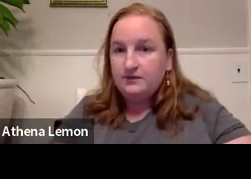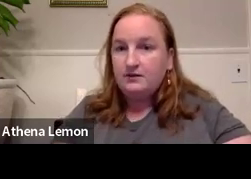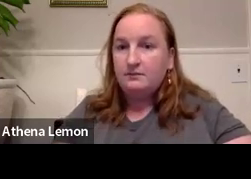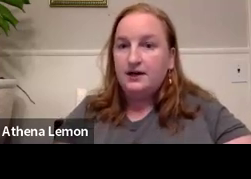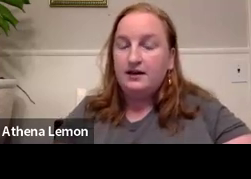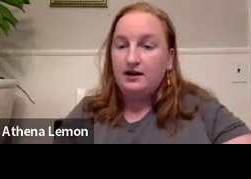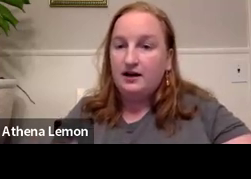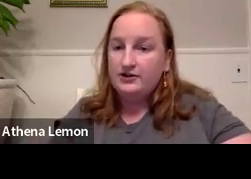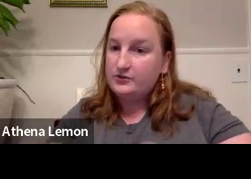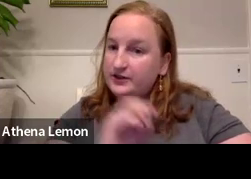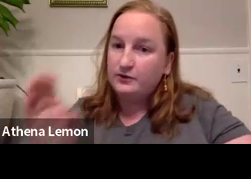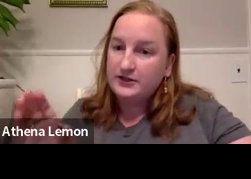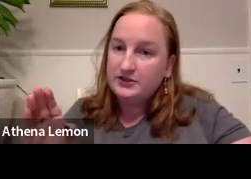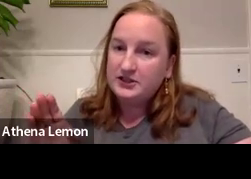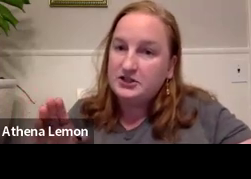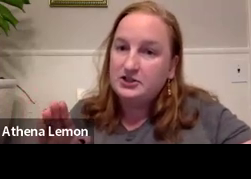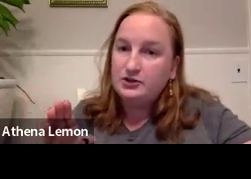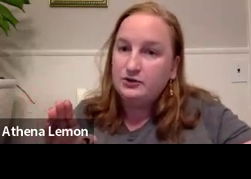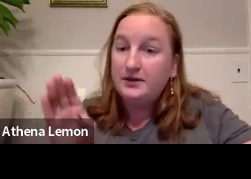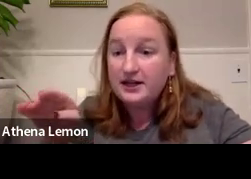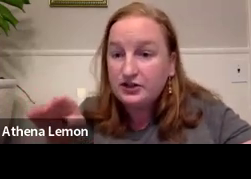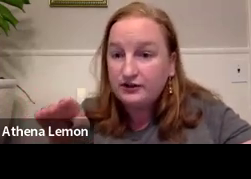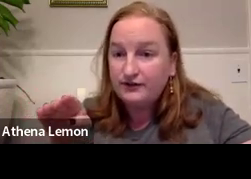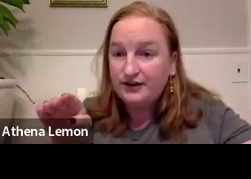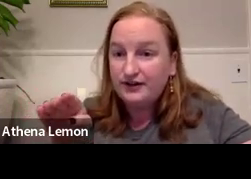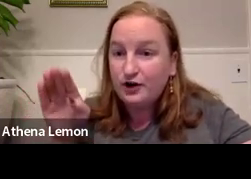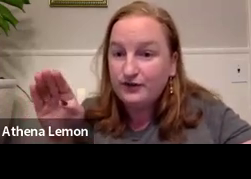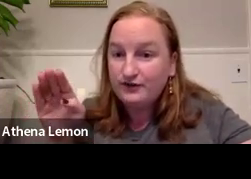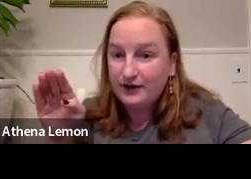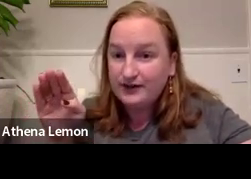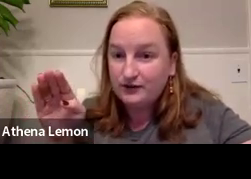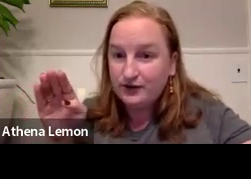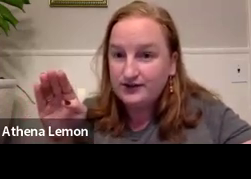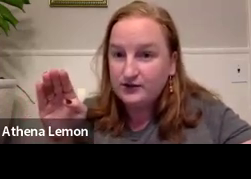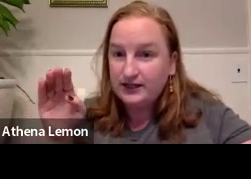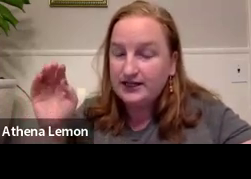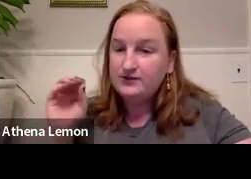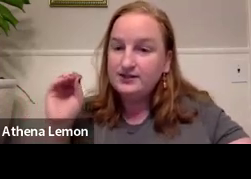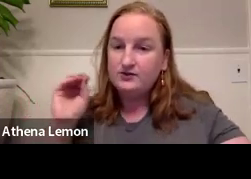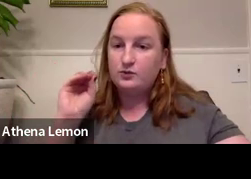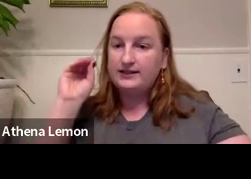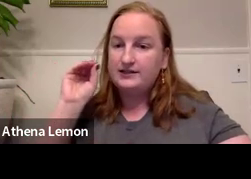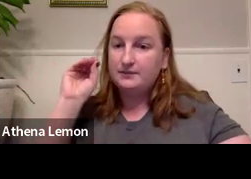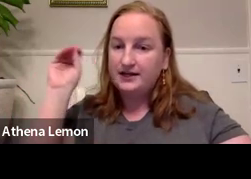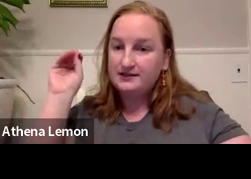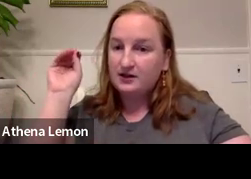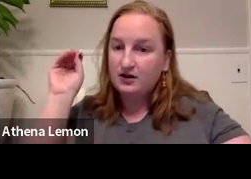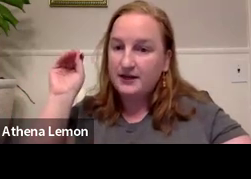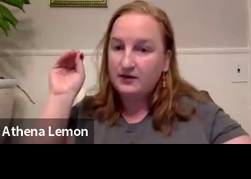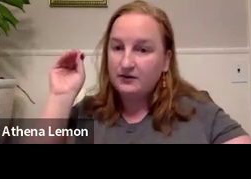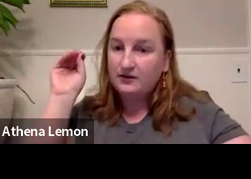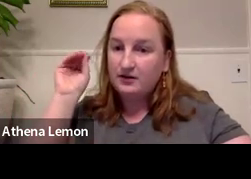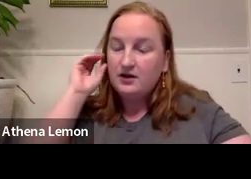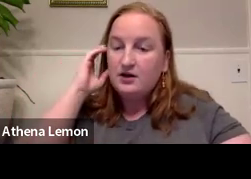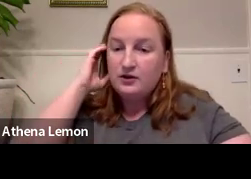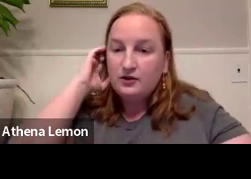before, but I just want to direct your attention to the picture of the COVID virus over on the screen. And you see those red spikes that are